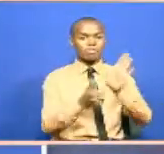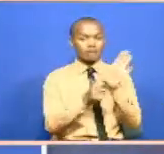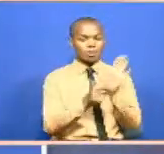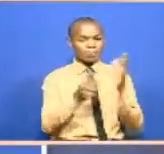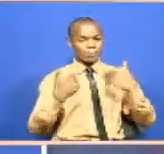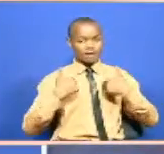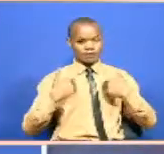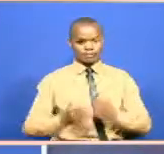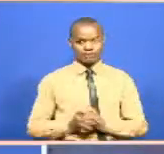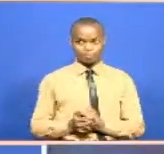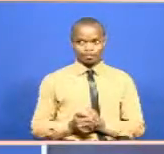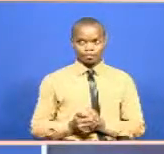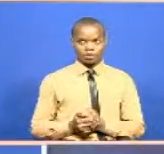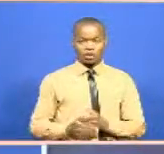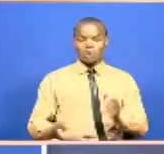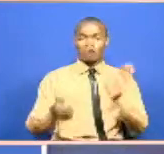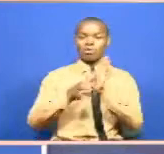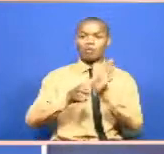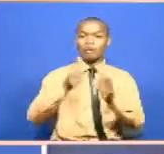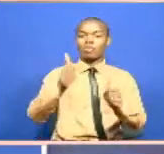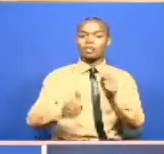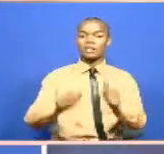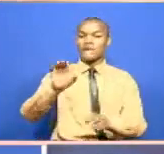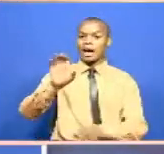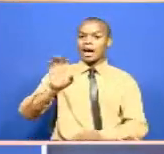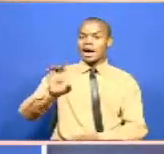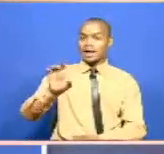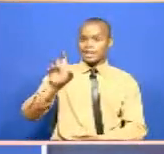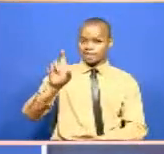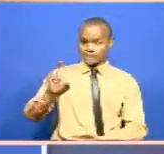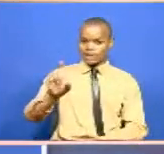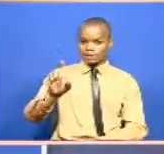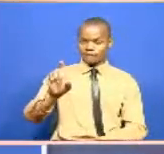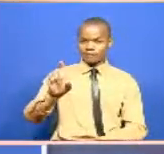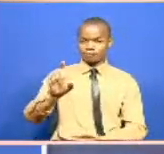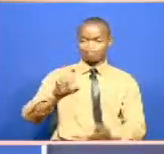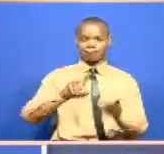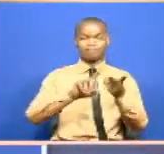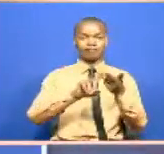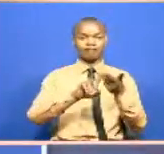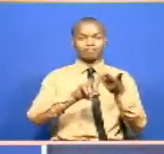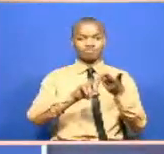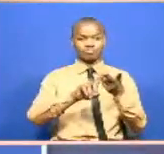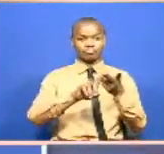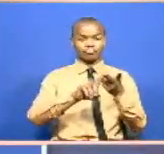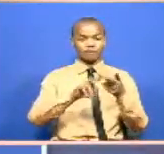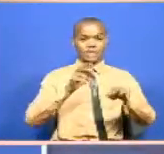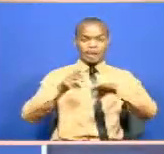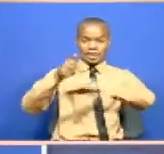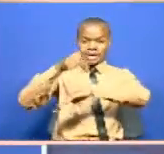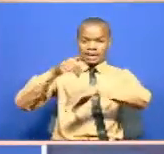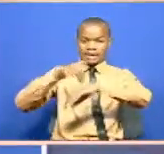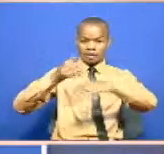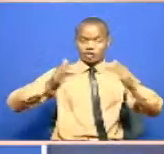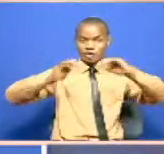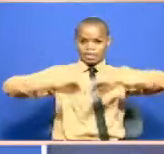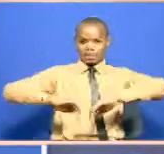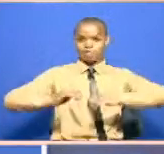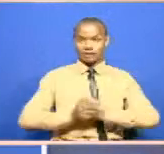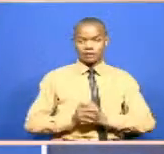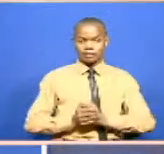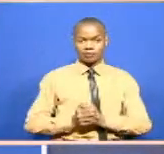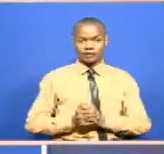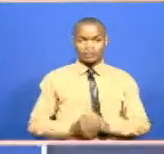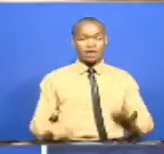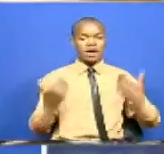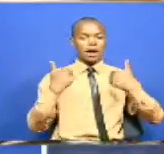noticed. An omission on the executive, the protection in the executive, and an omission in the National Assembly that there are no guaranteed